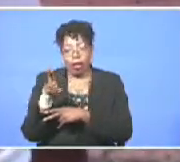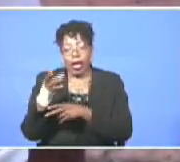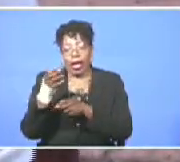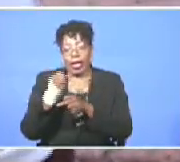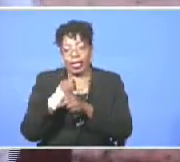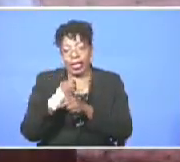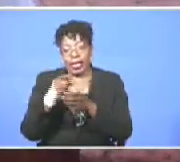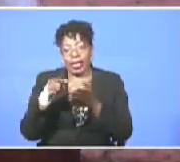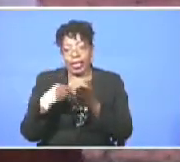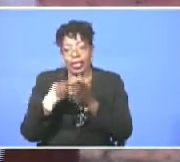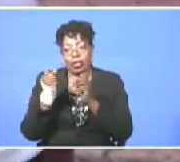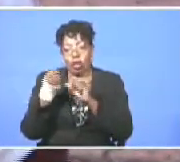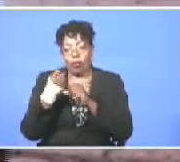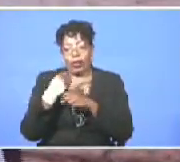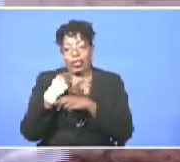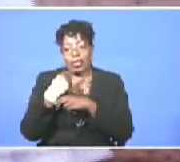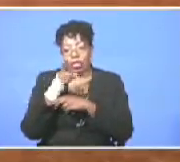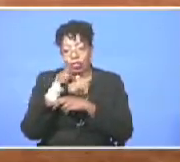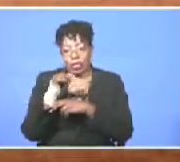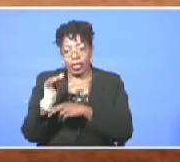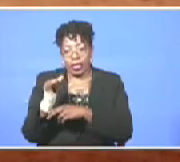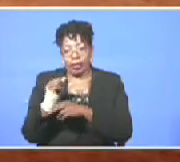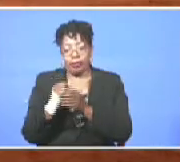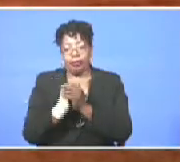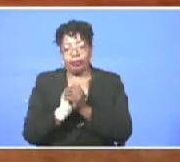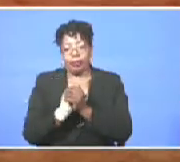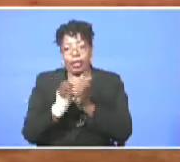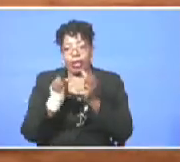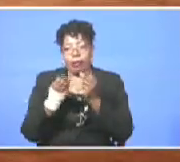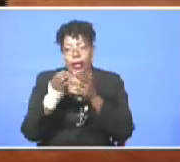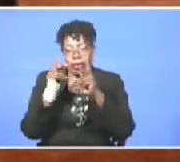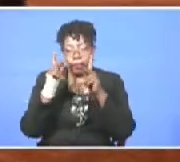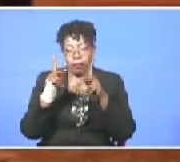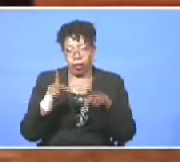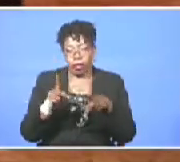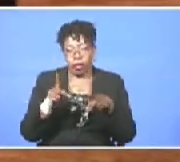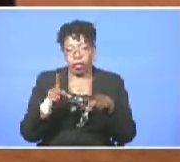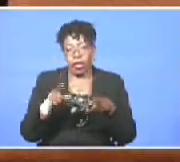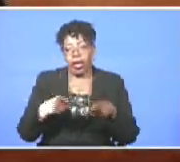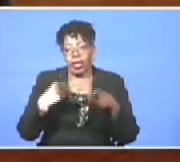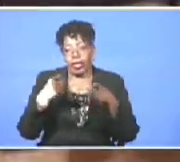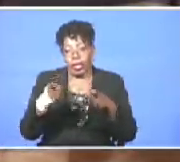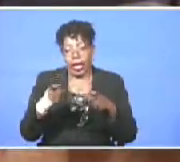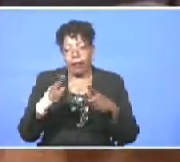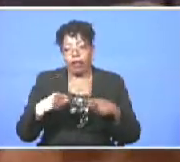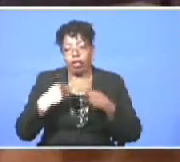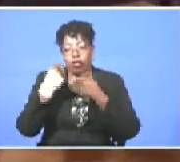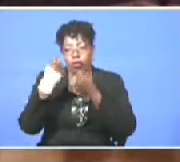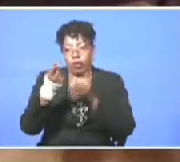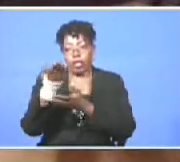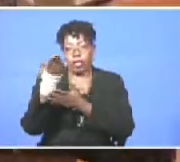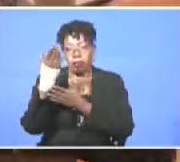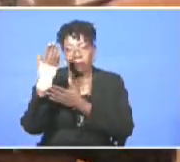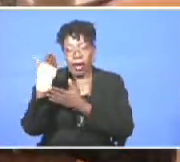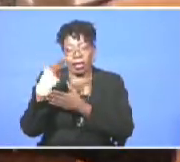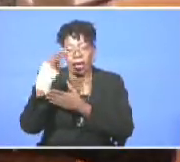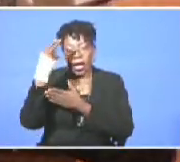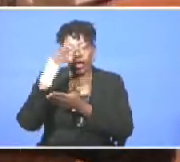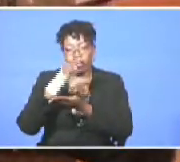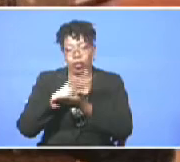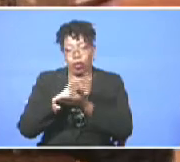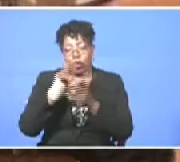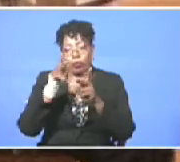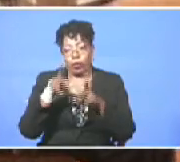mean? Whenever I'm on the field, I go all out. Many persons on hand to give their tributes, including former high school mate Alfonso Chicken